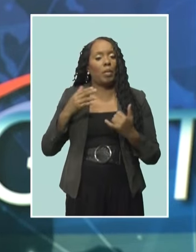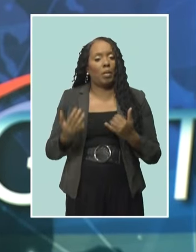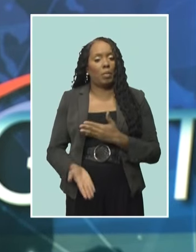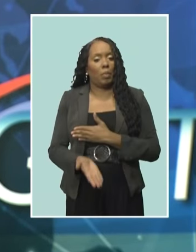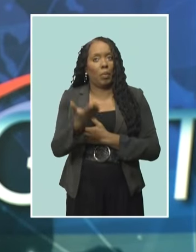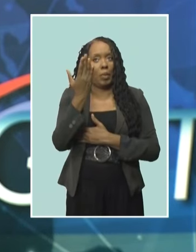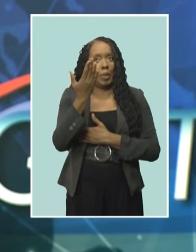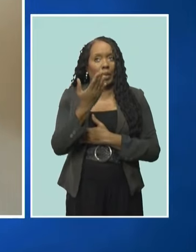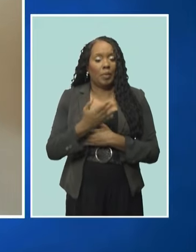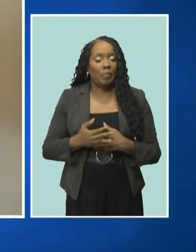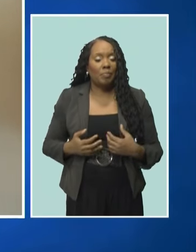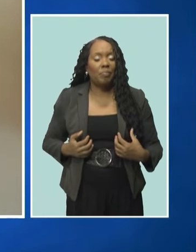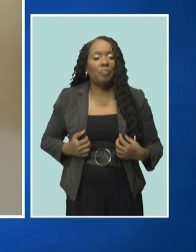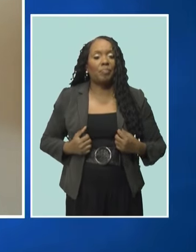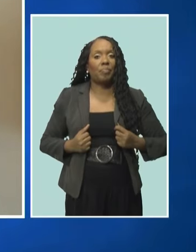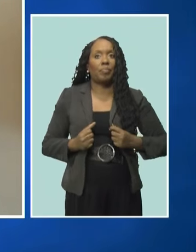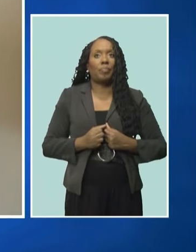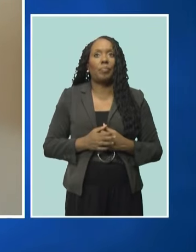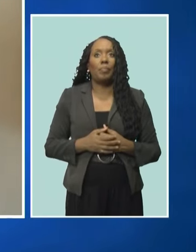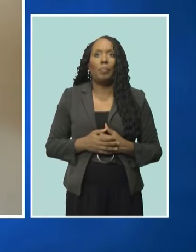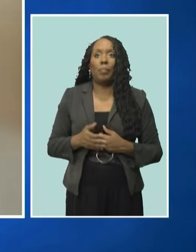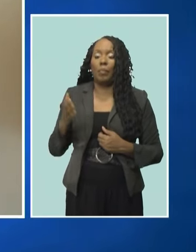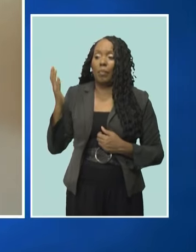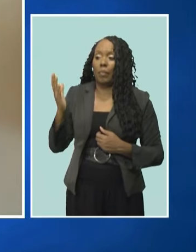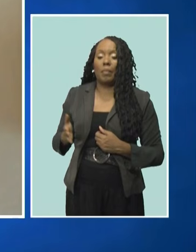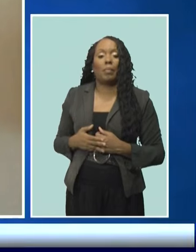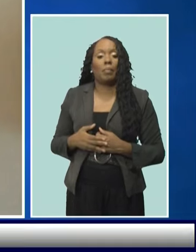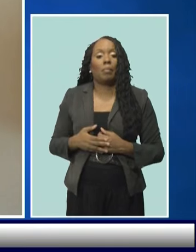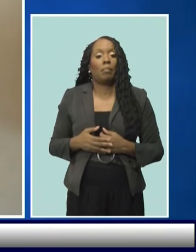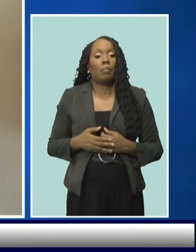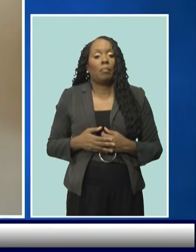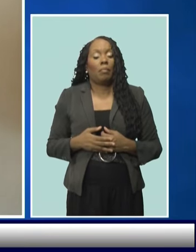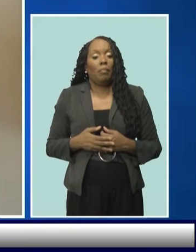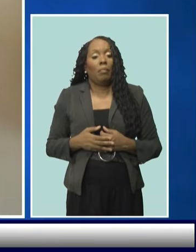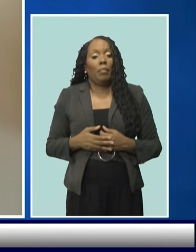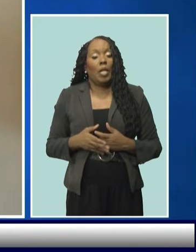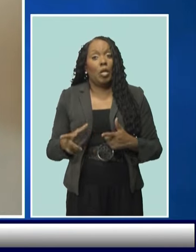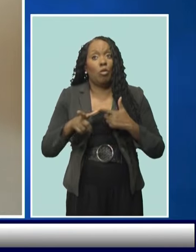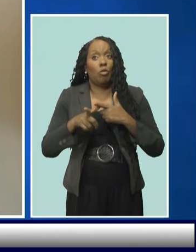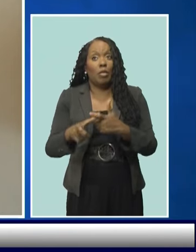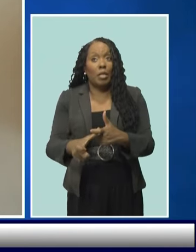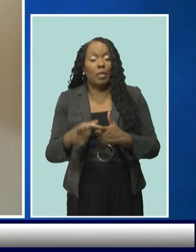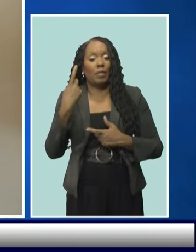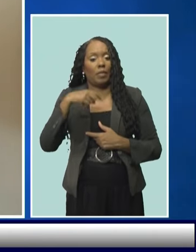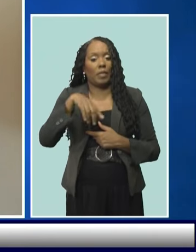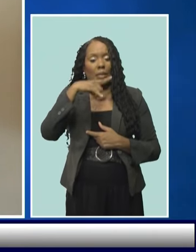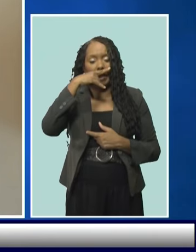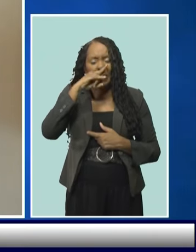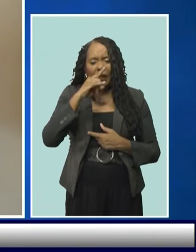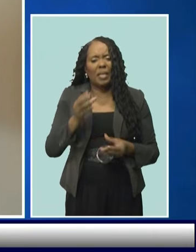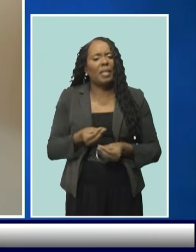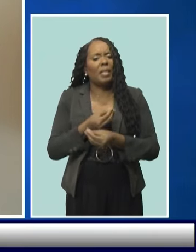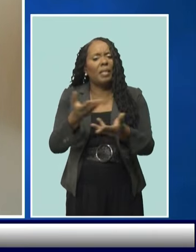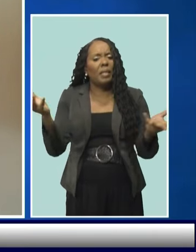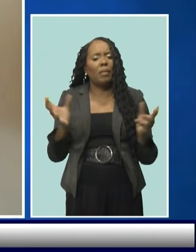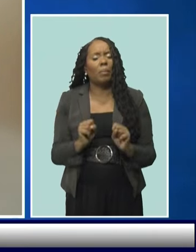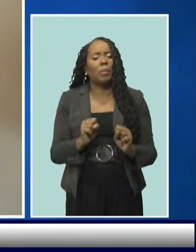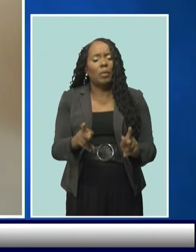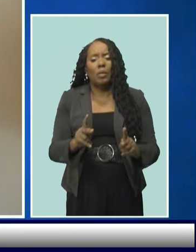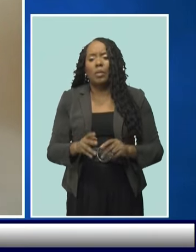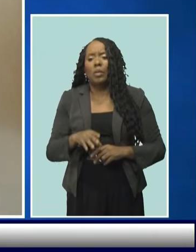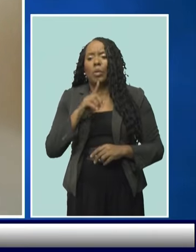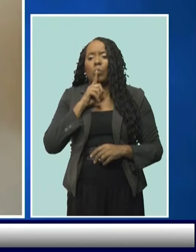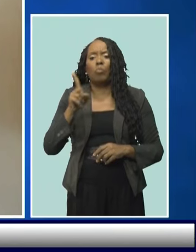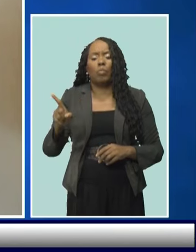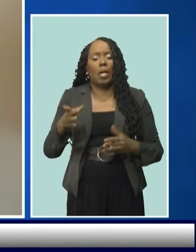Barbados. The Race for the Kids has always been about uplifting others, creating opportunities for youth, and opening doors for the